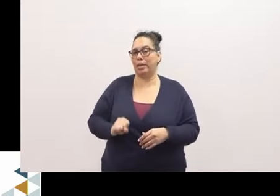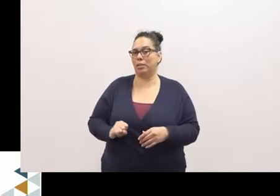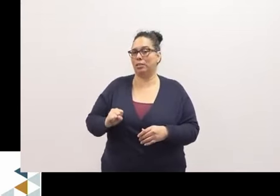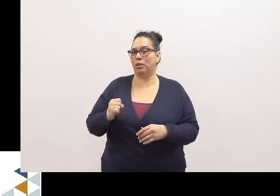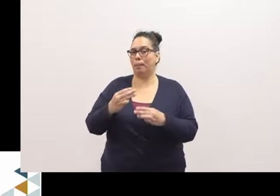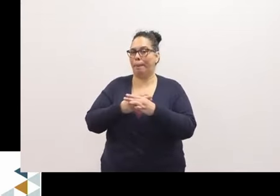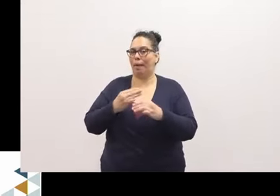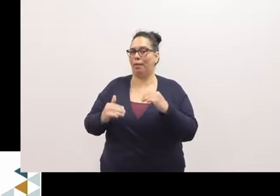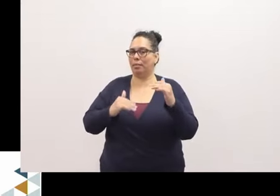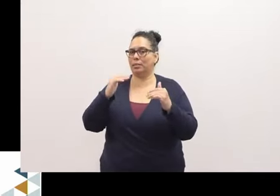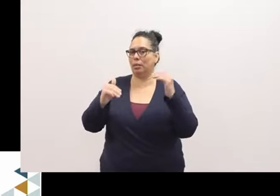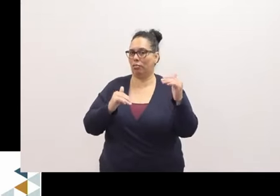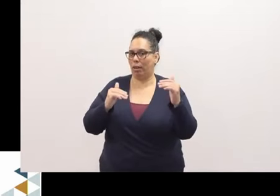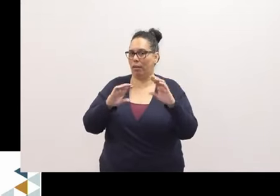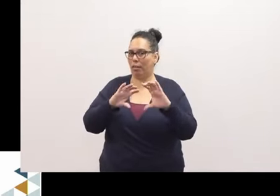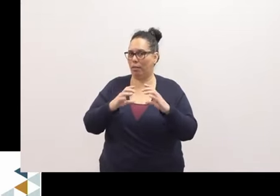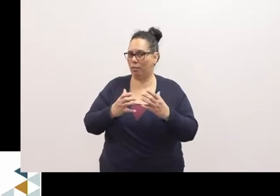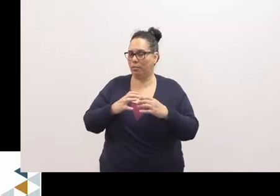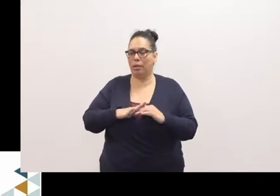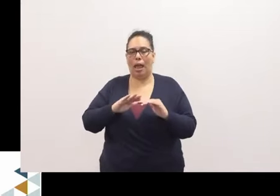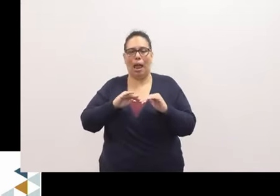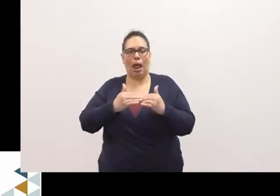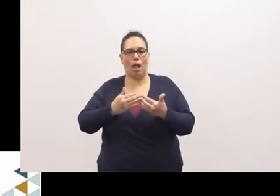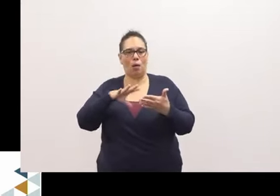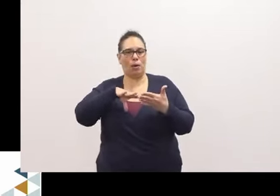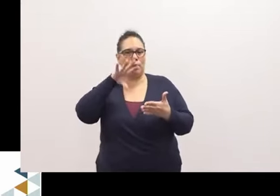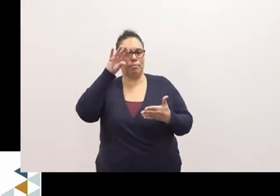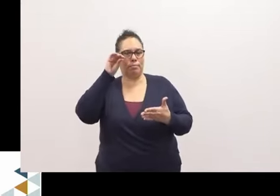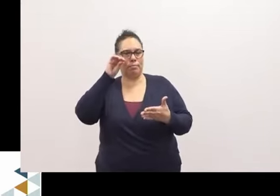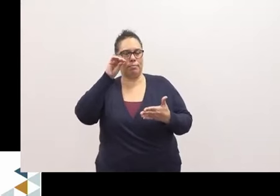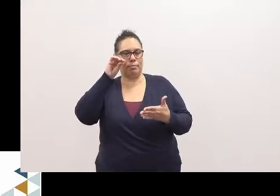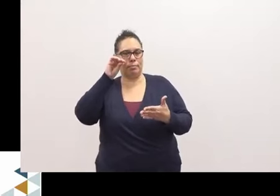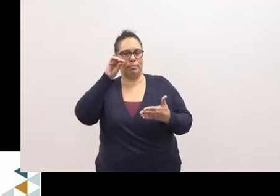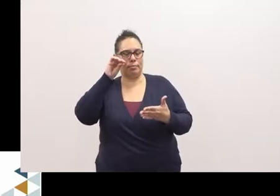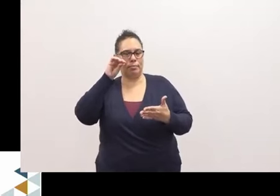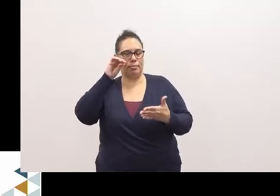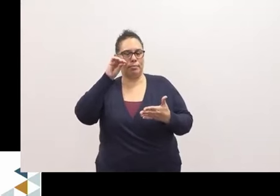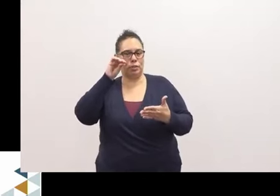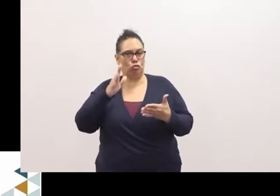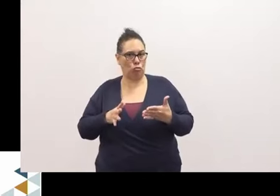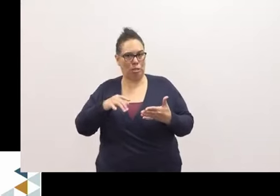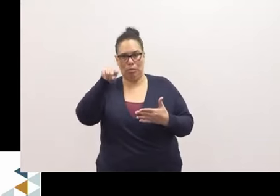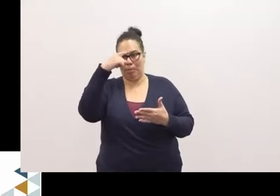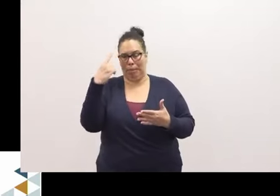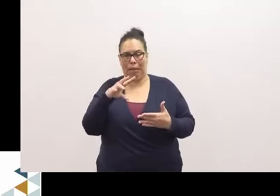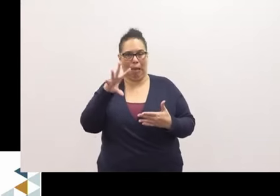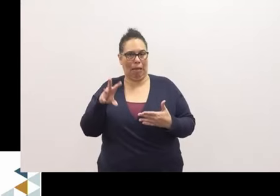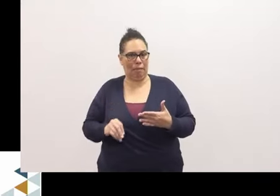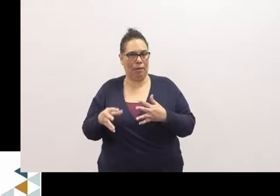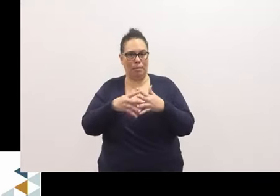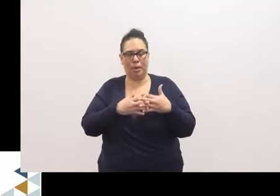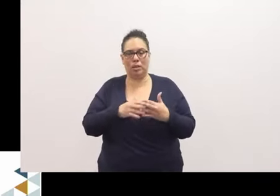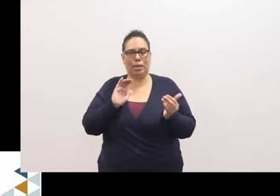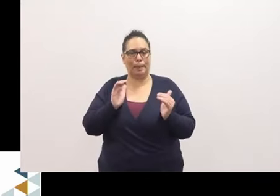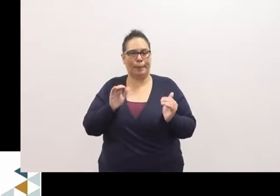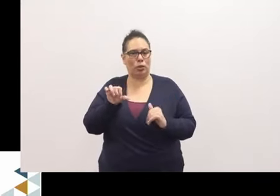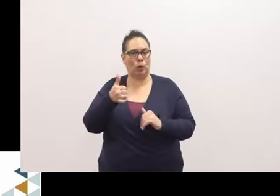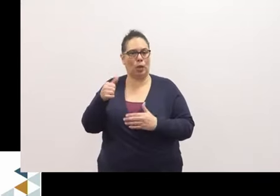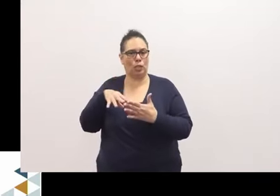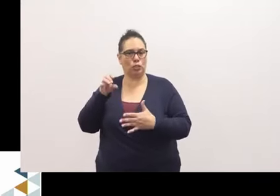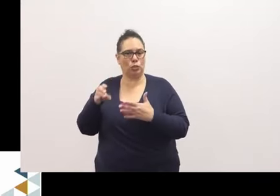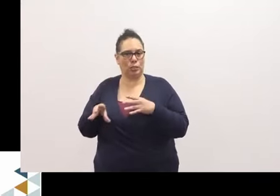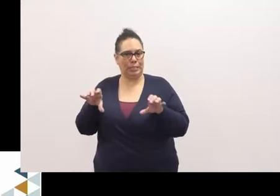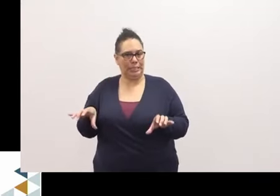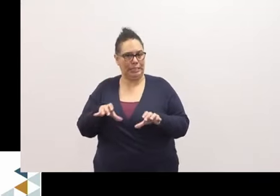data point, we're looking at how our Black students, Black African-American students, compared to all other students, did at the